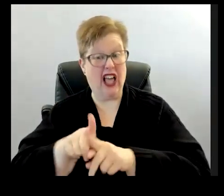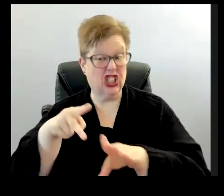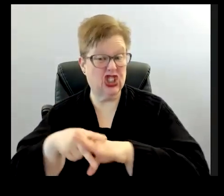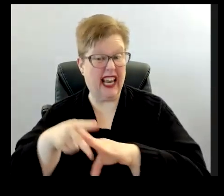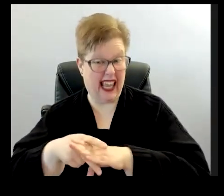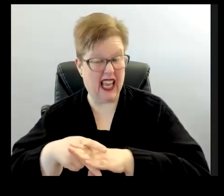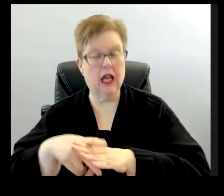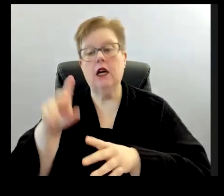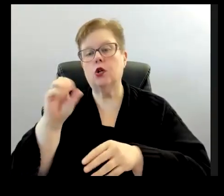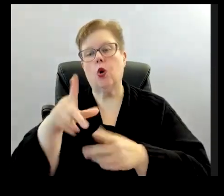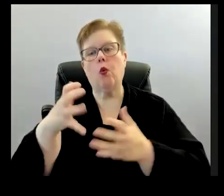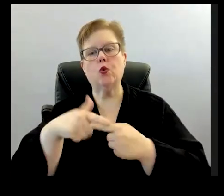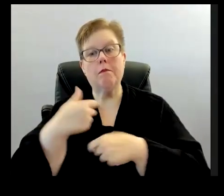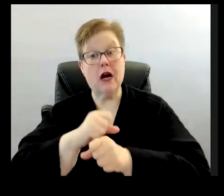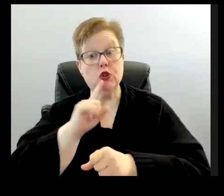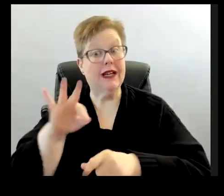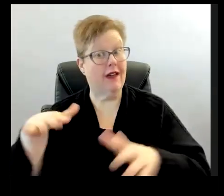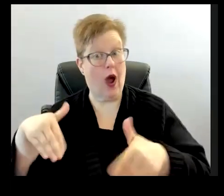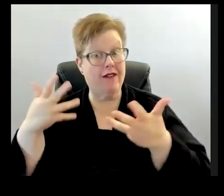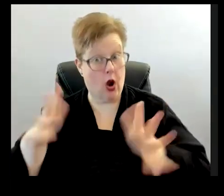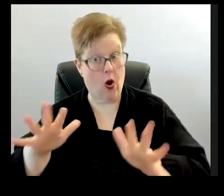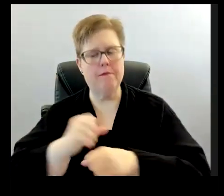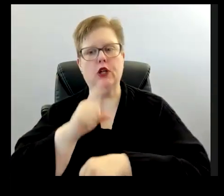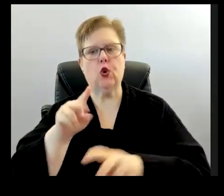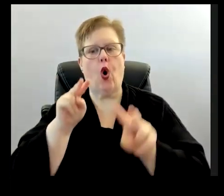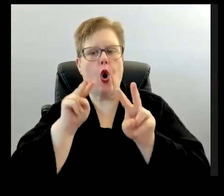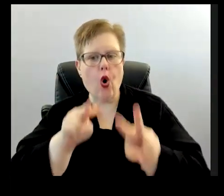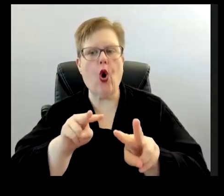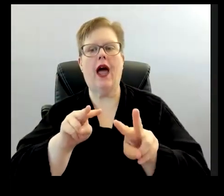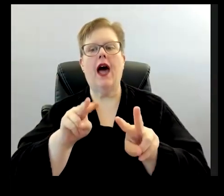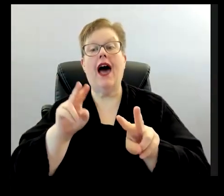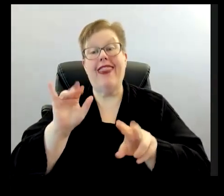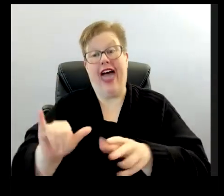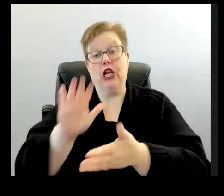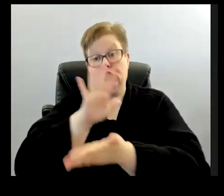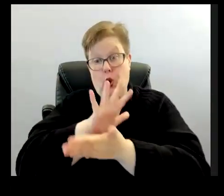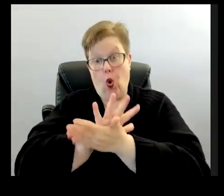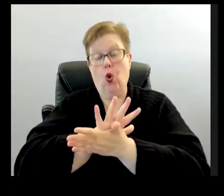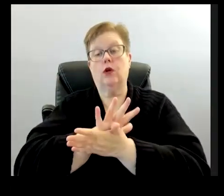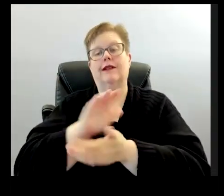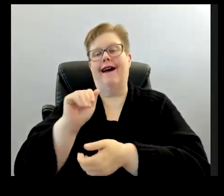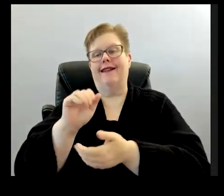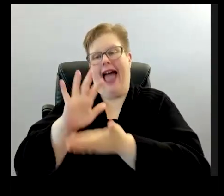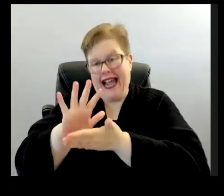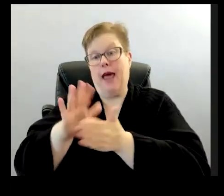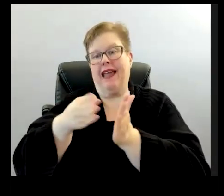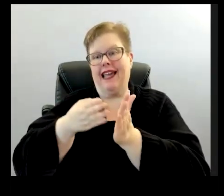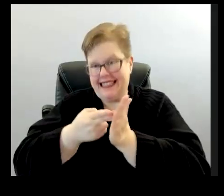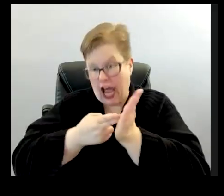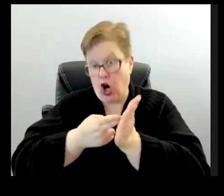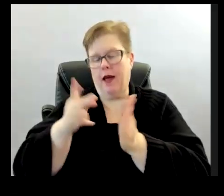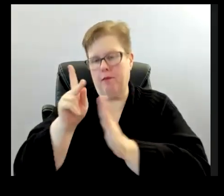cheating. So you're going to want to make sure, if you haven't already, make sure you look at the school's academic integrity policy and also look at